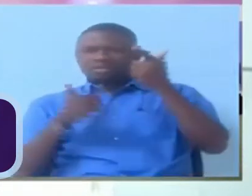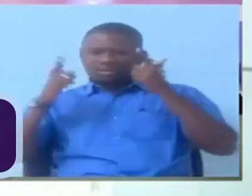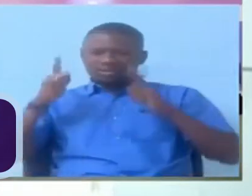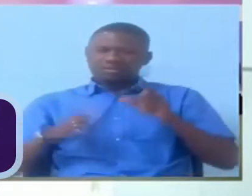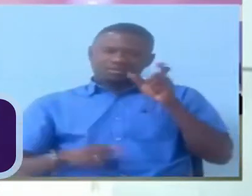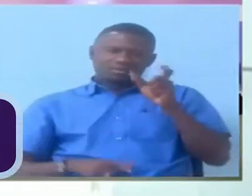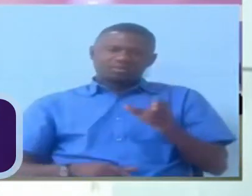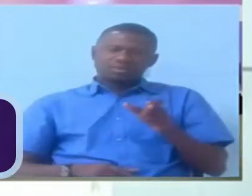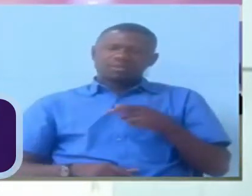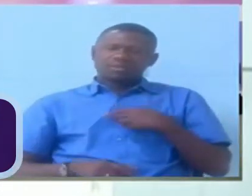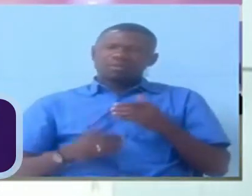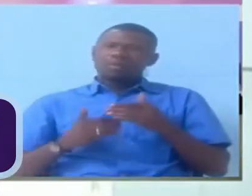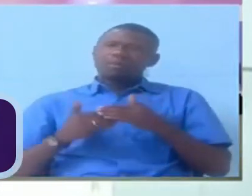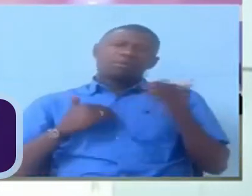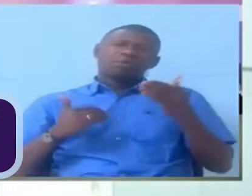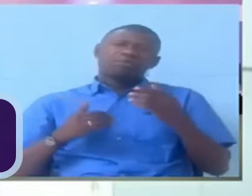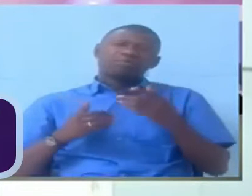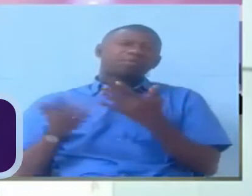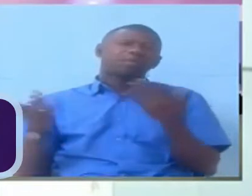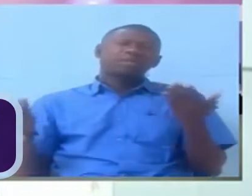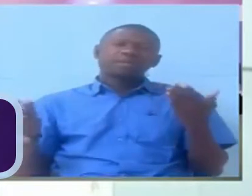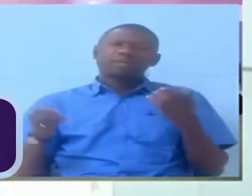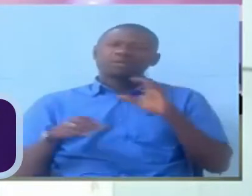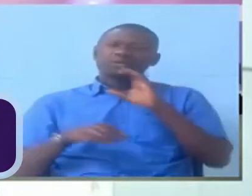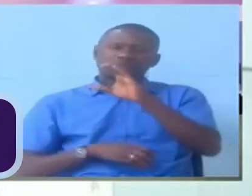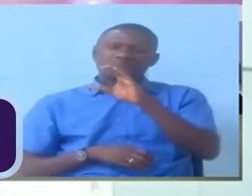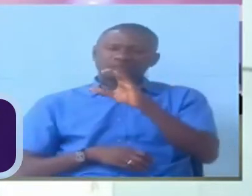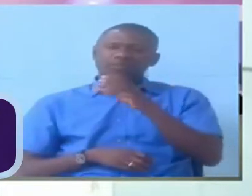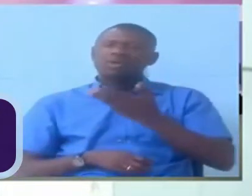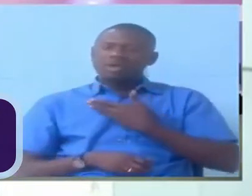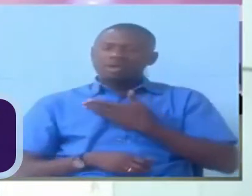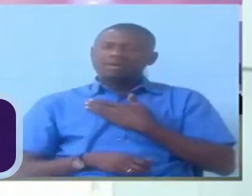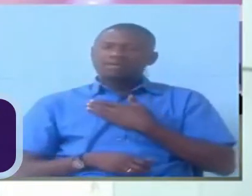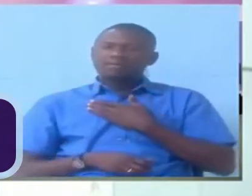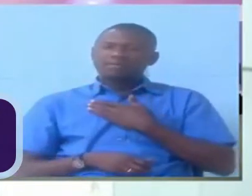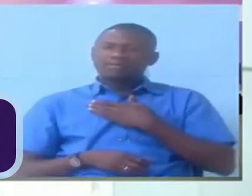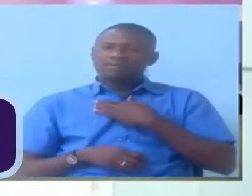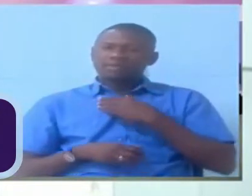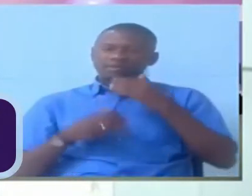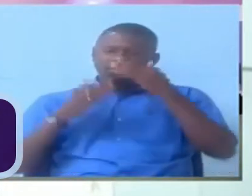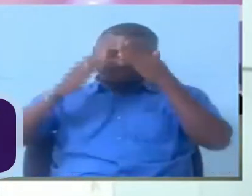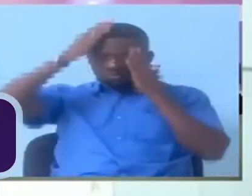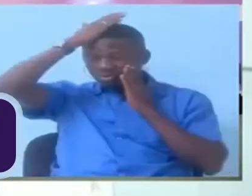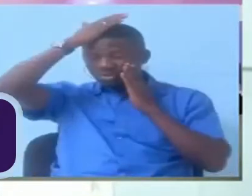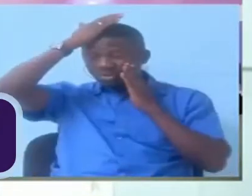you have a lot of lieutenant colonels who are